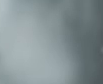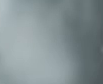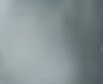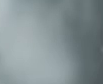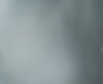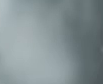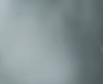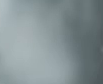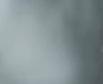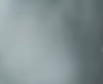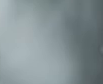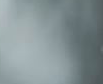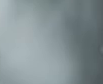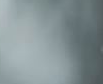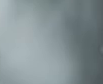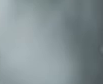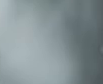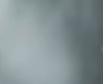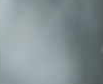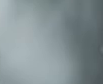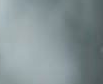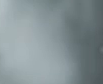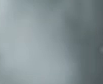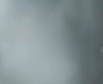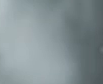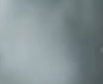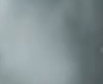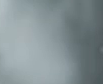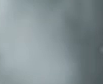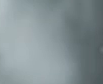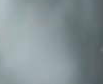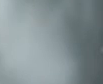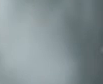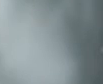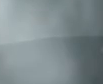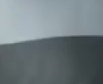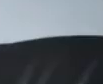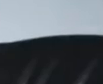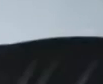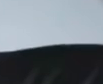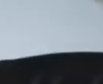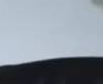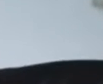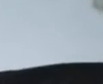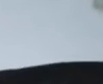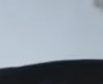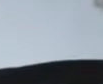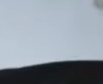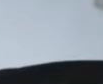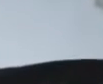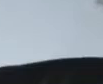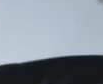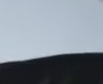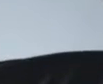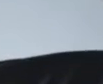for mobile phones, laptops, for daily work purposes, which also creates inefficiency because you